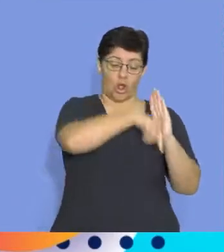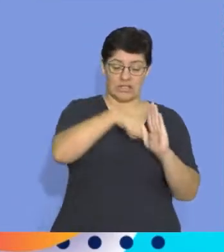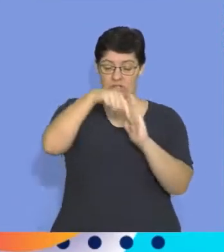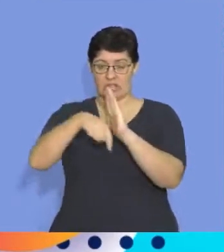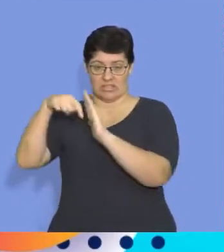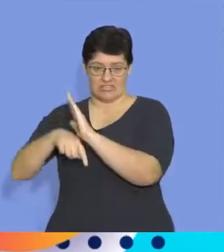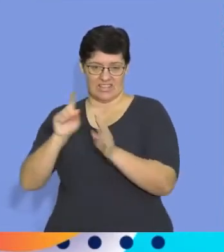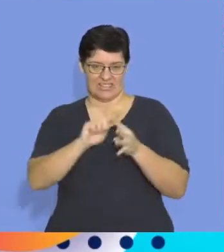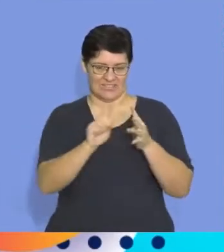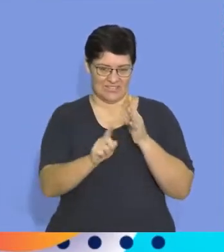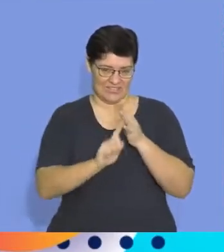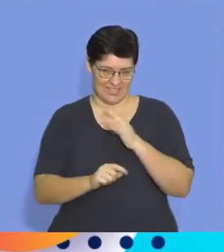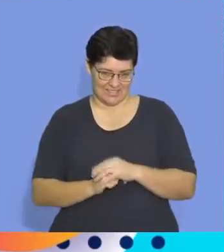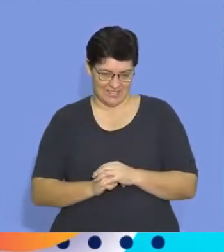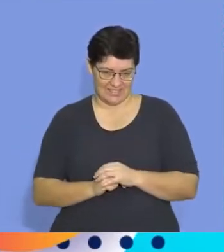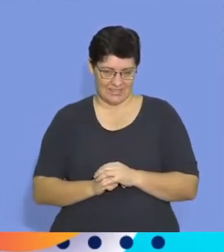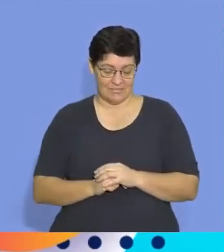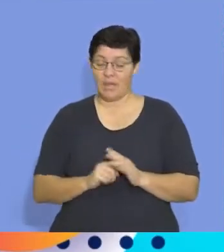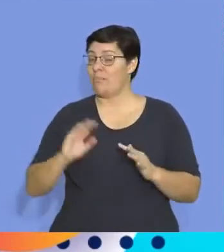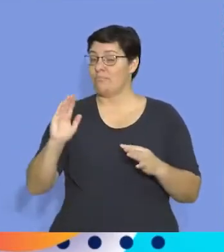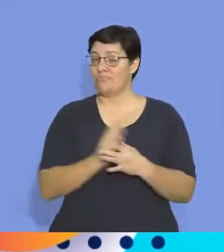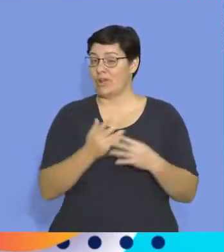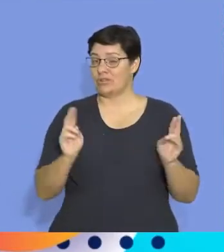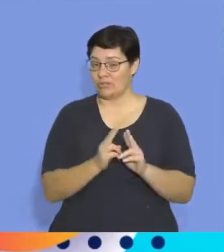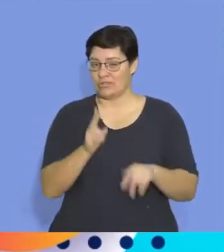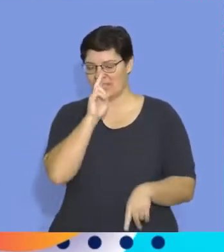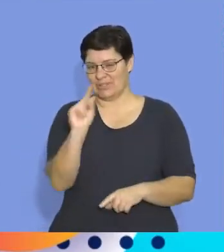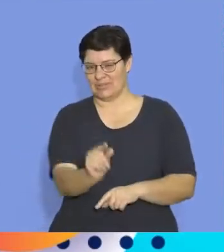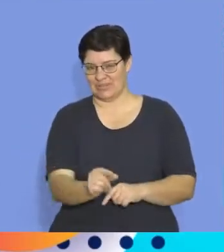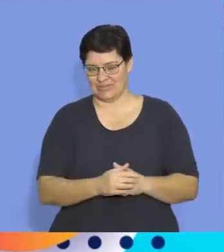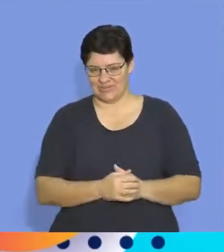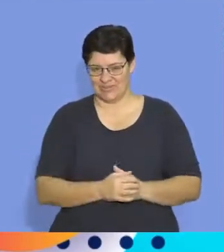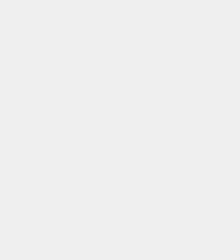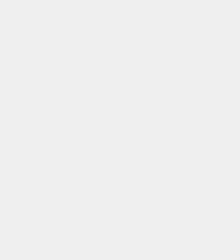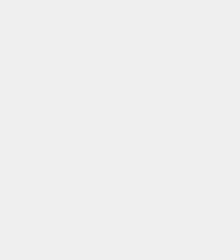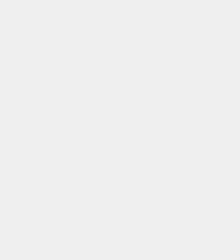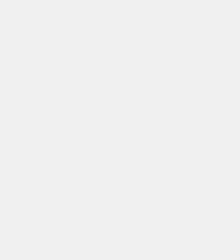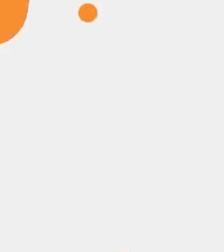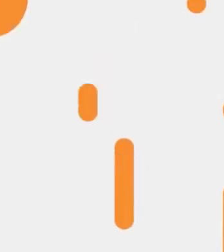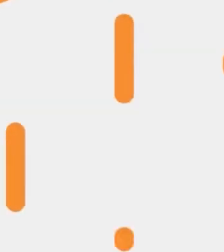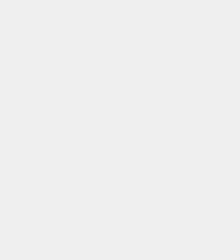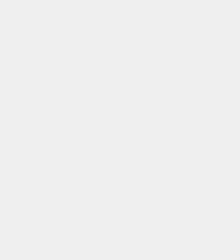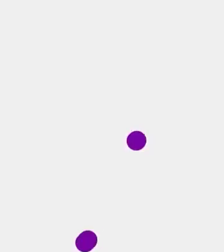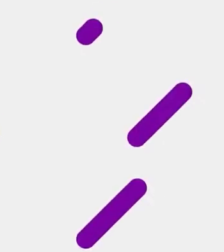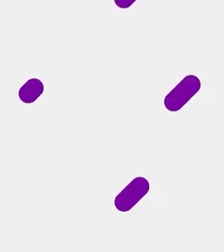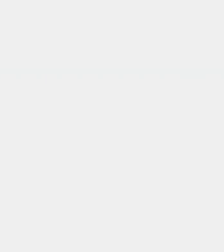Right. We're going to take a short break, and I'll see you in a couple of minutes.